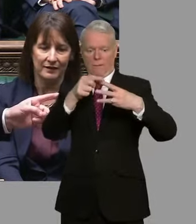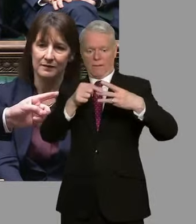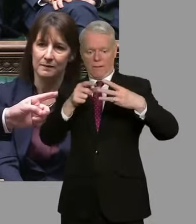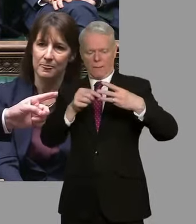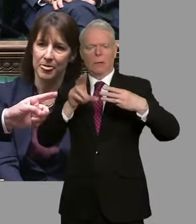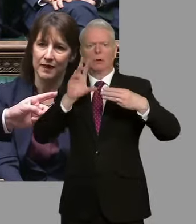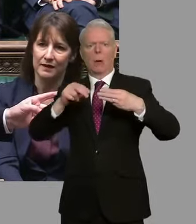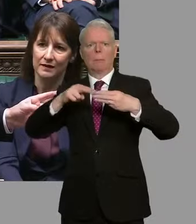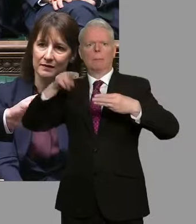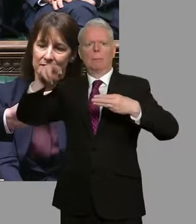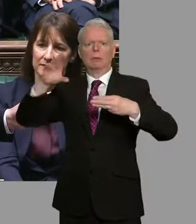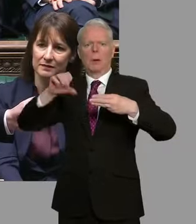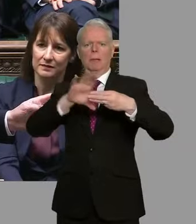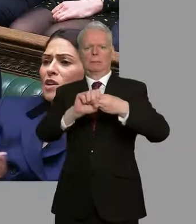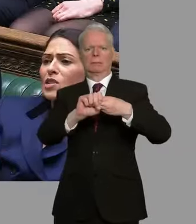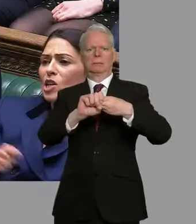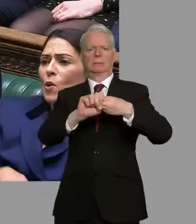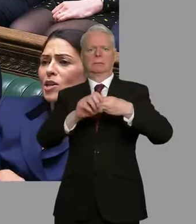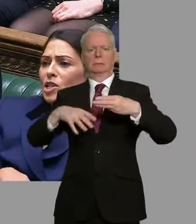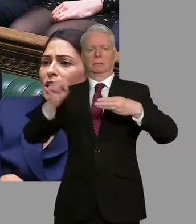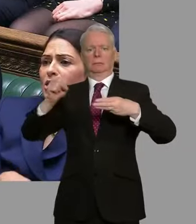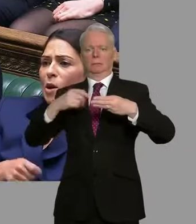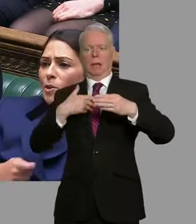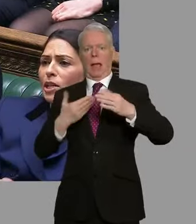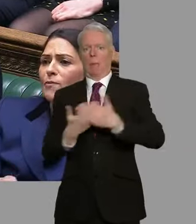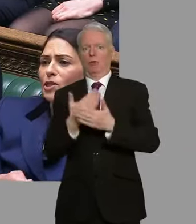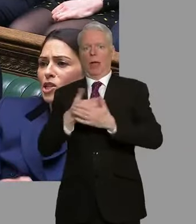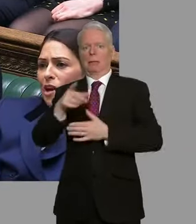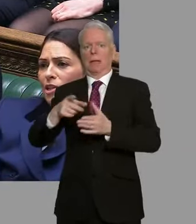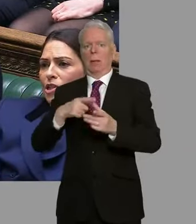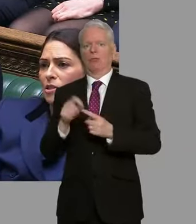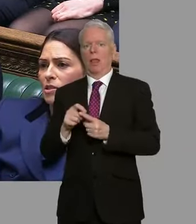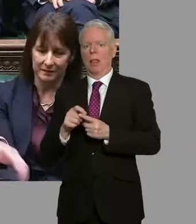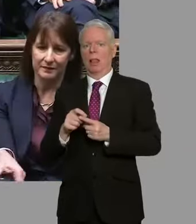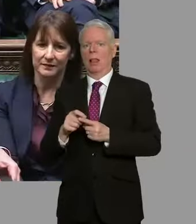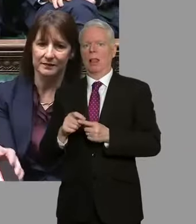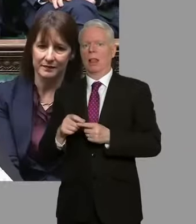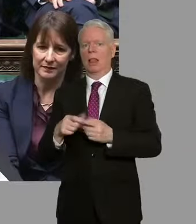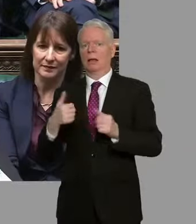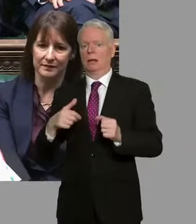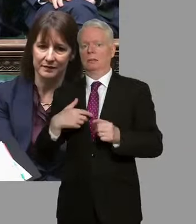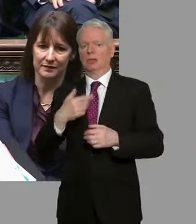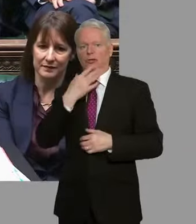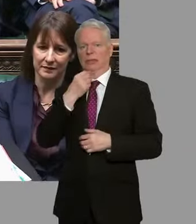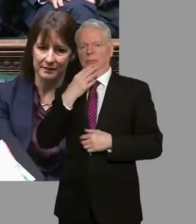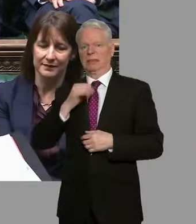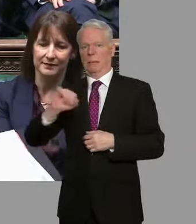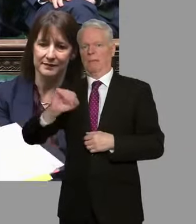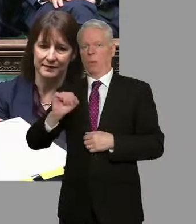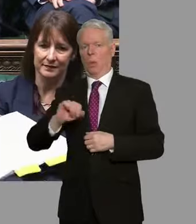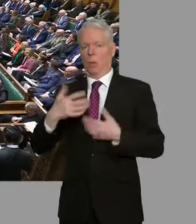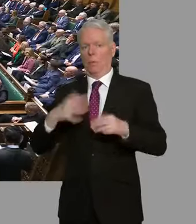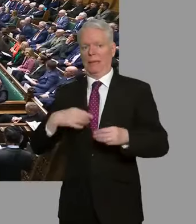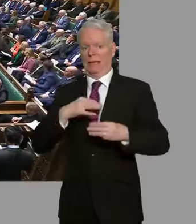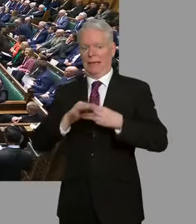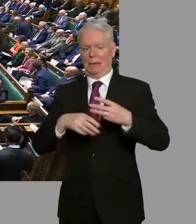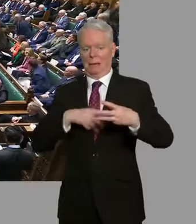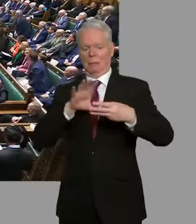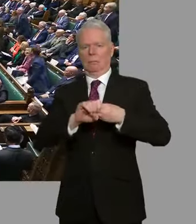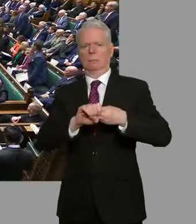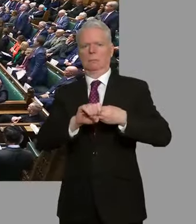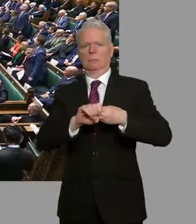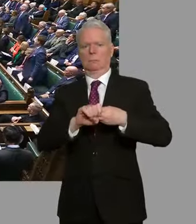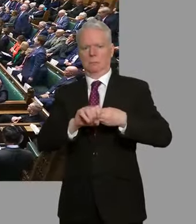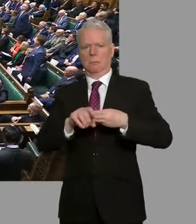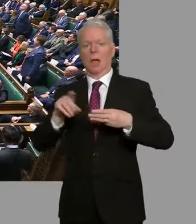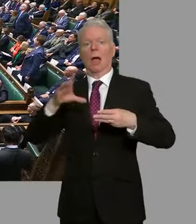position. Pensions going up under this government because committing to the triple lock unsustainable is their argument. Graham